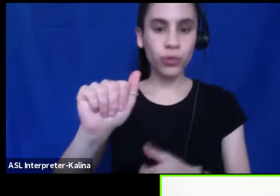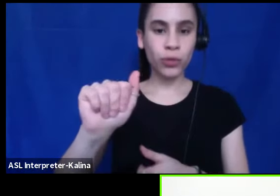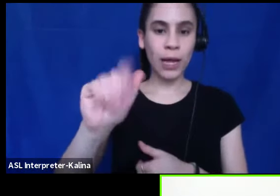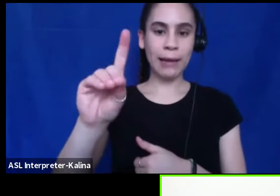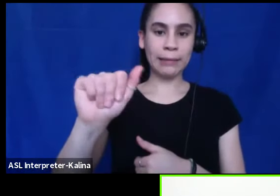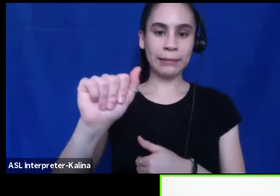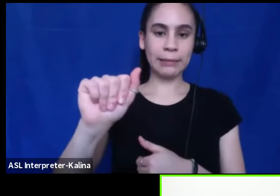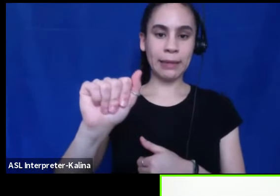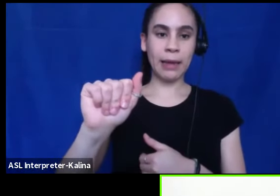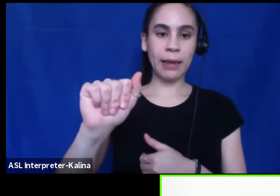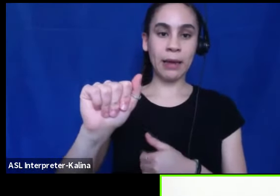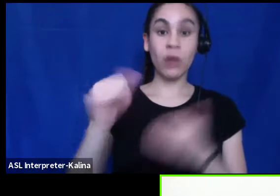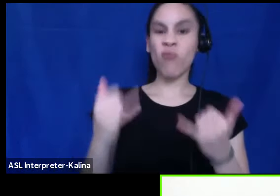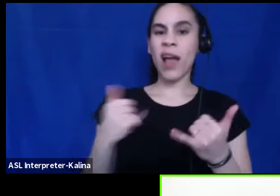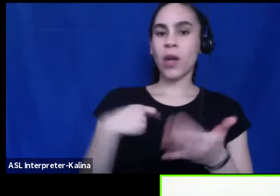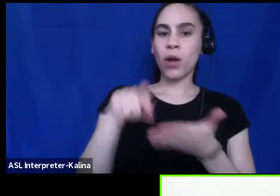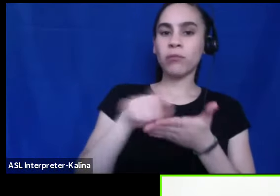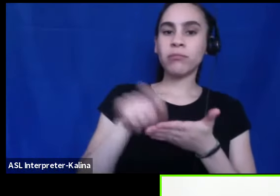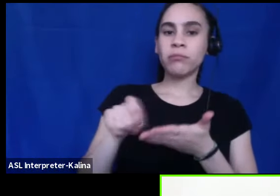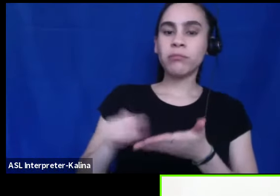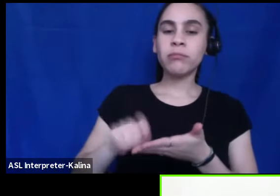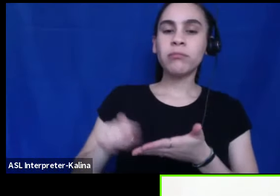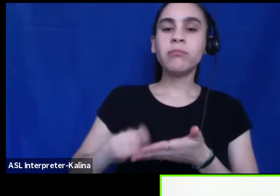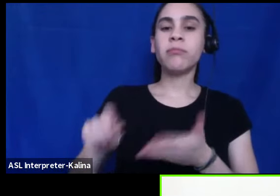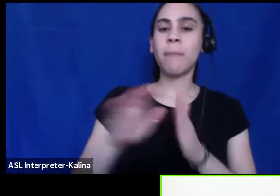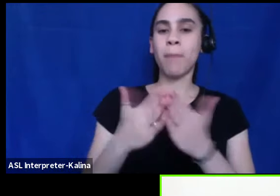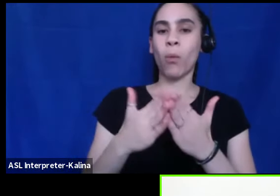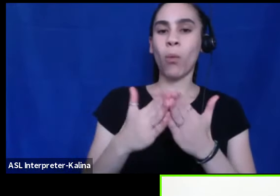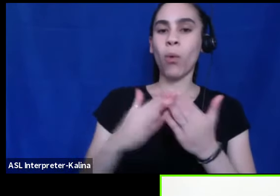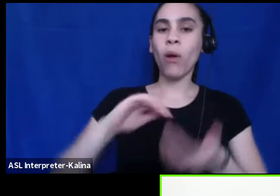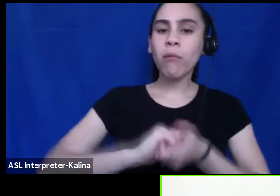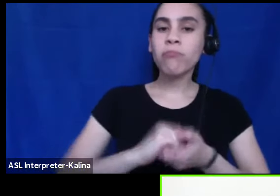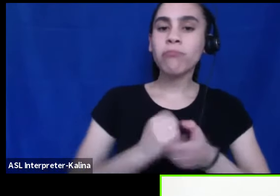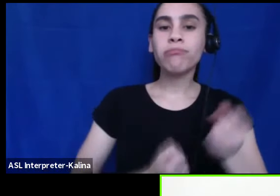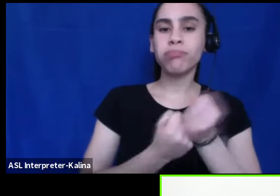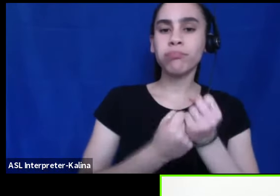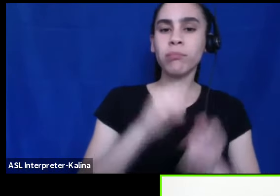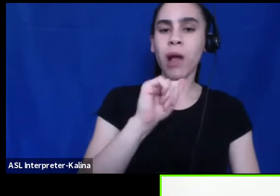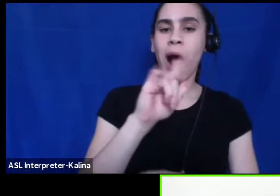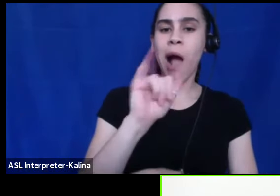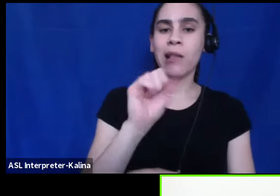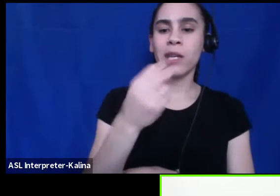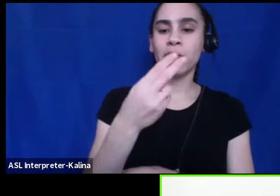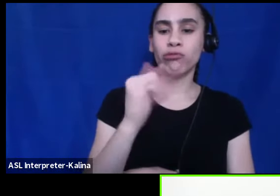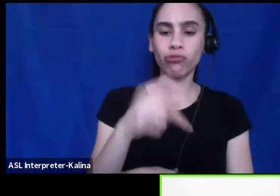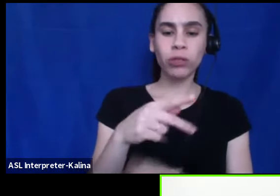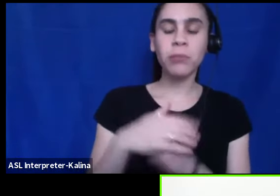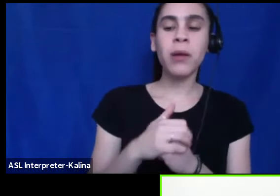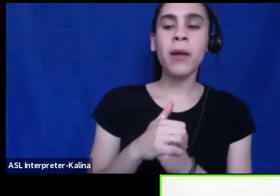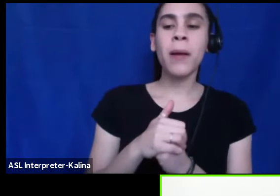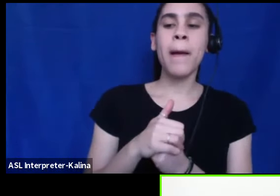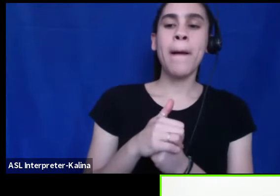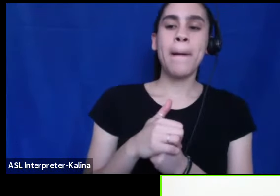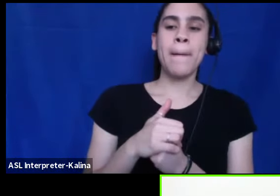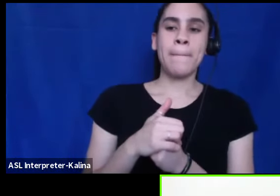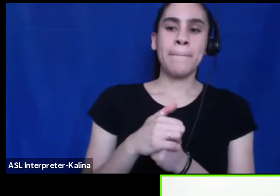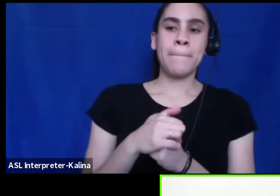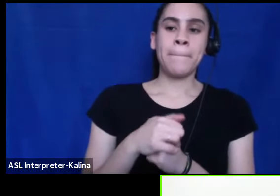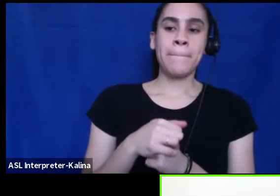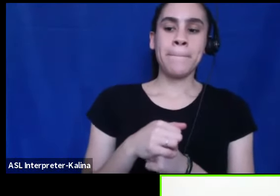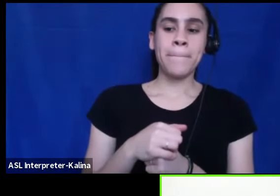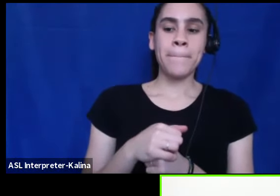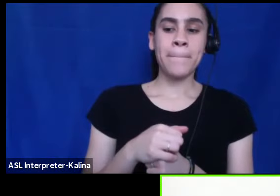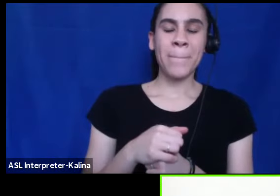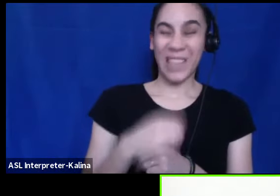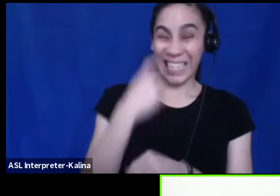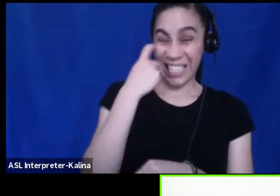as I'm writing a book on allyship, and I have just learned